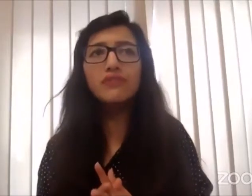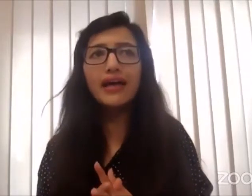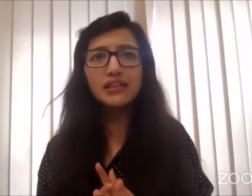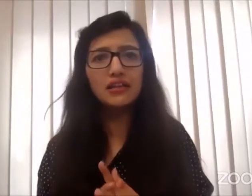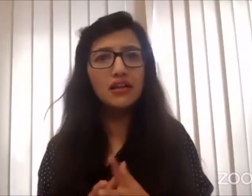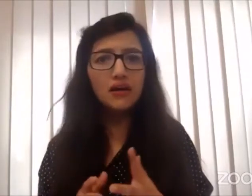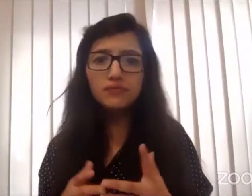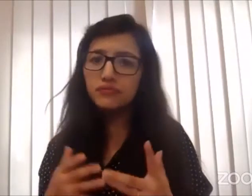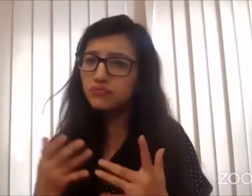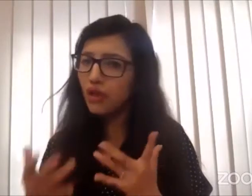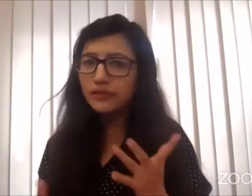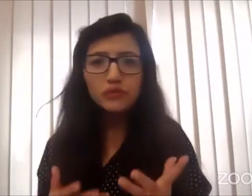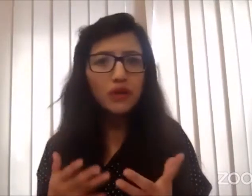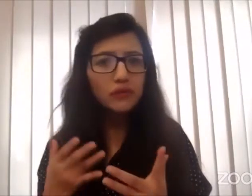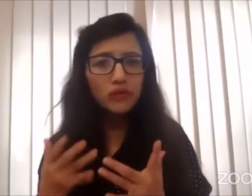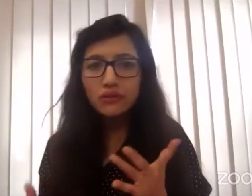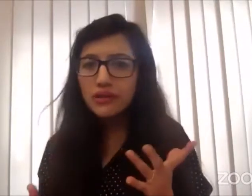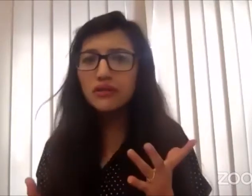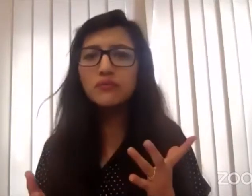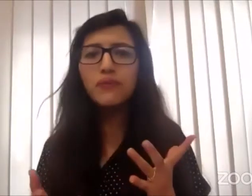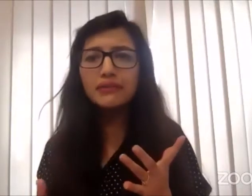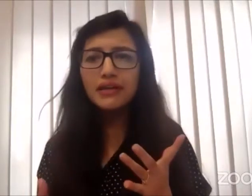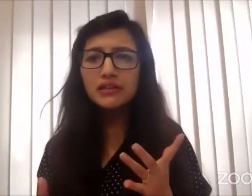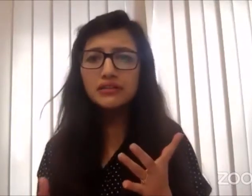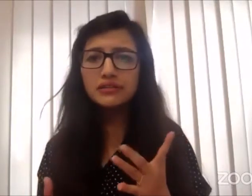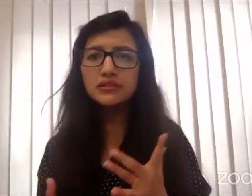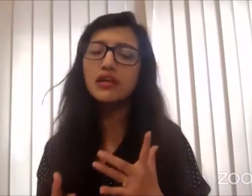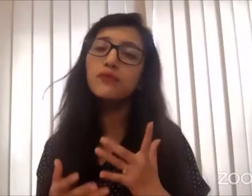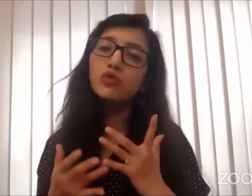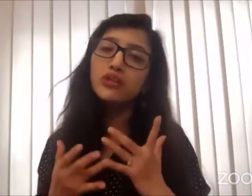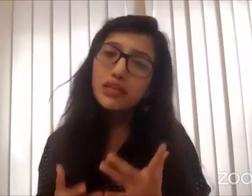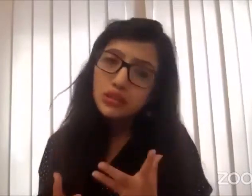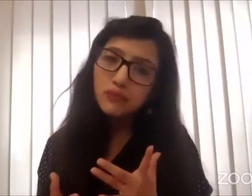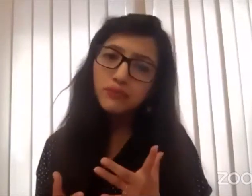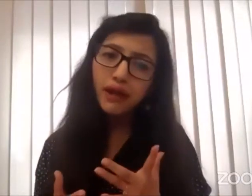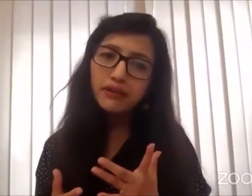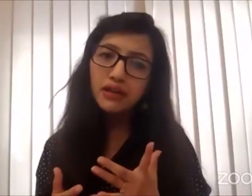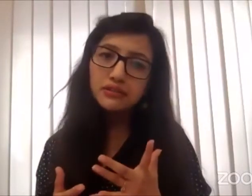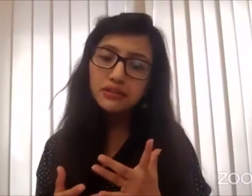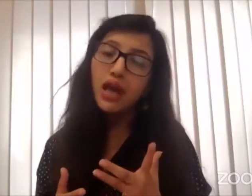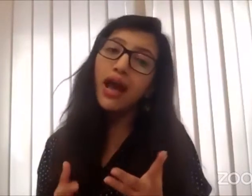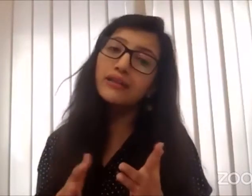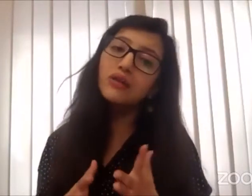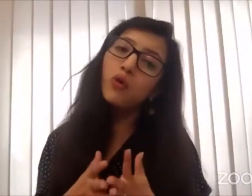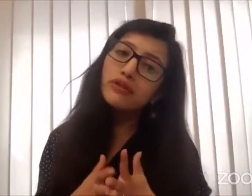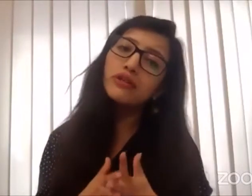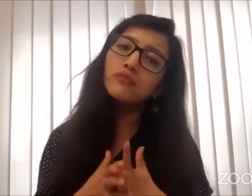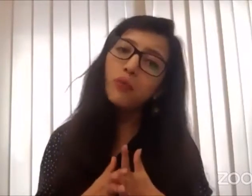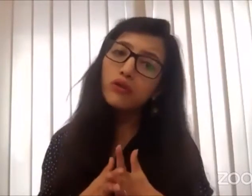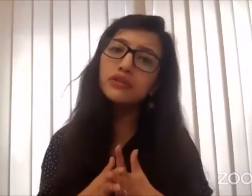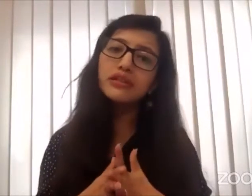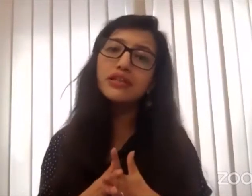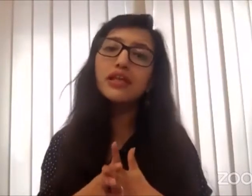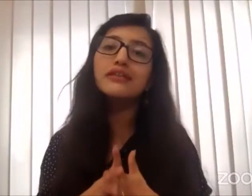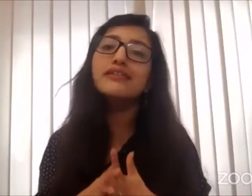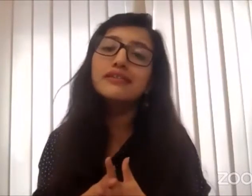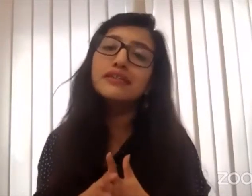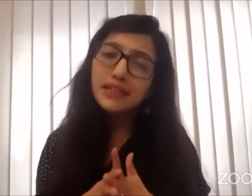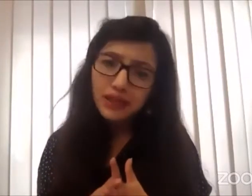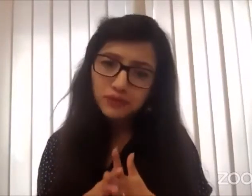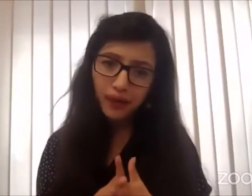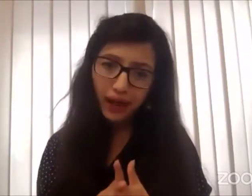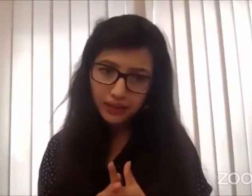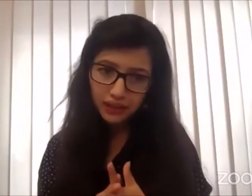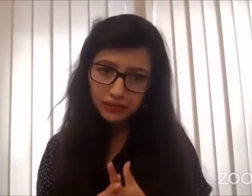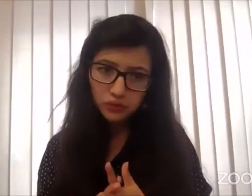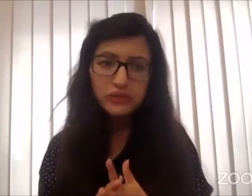have like the infrastructural barriers, the communication barriers, and the most importantly, the